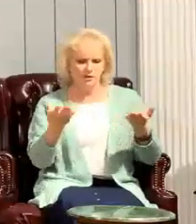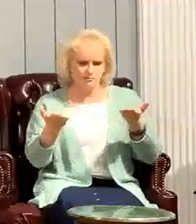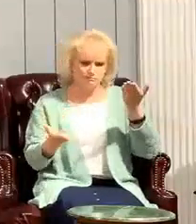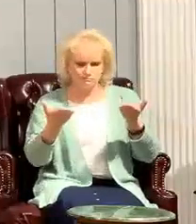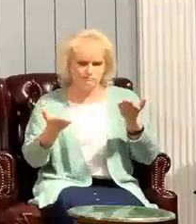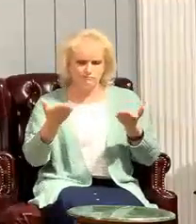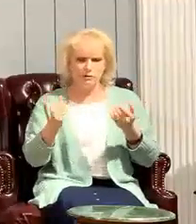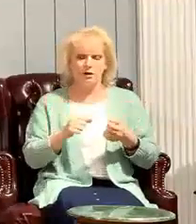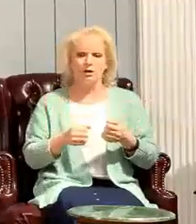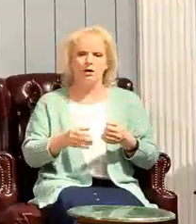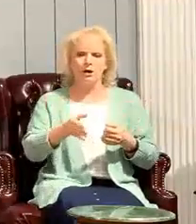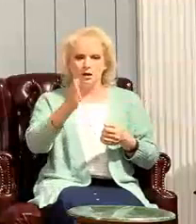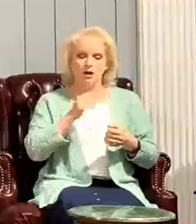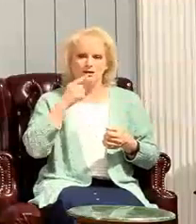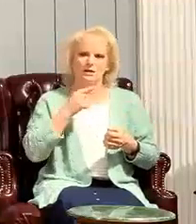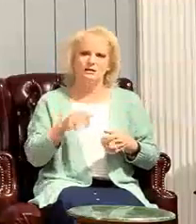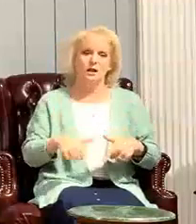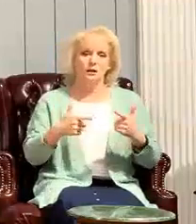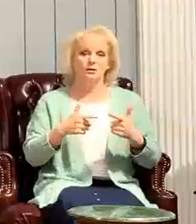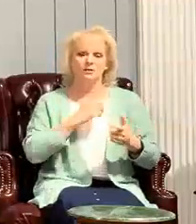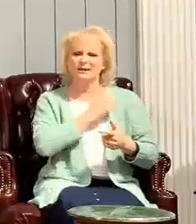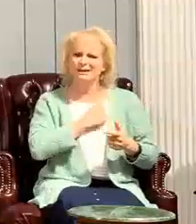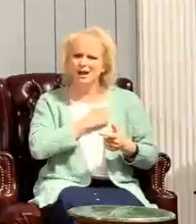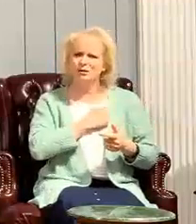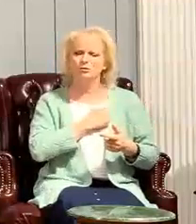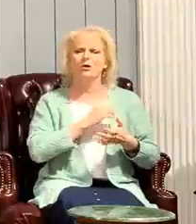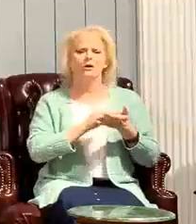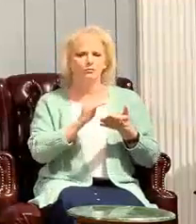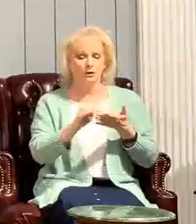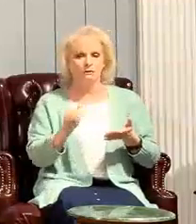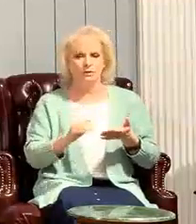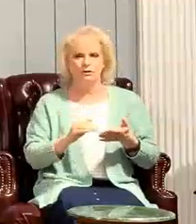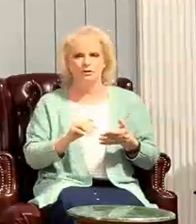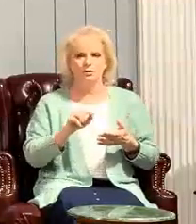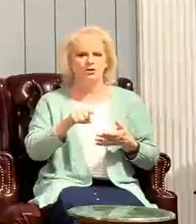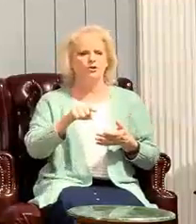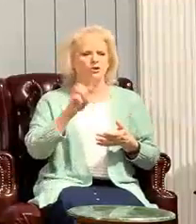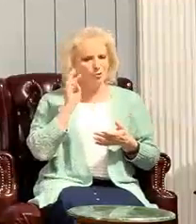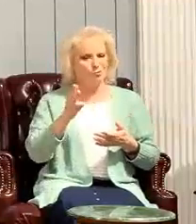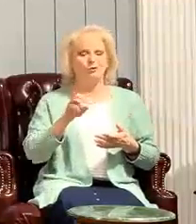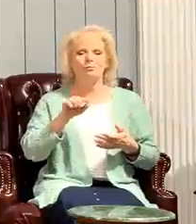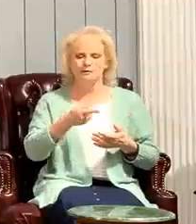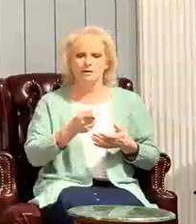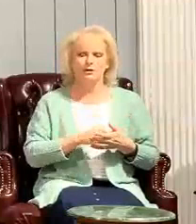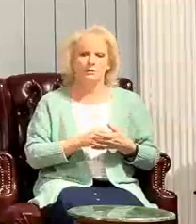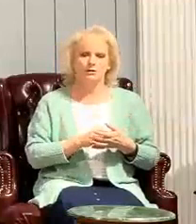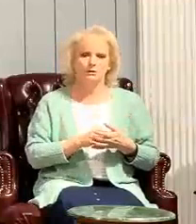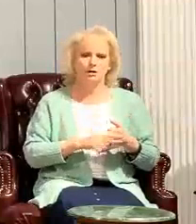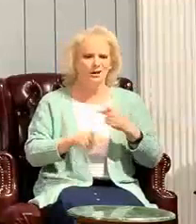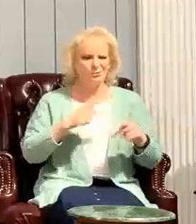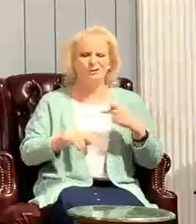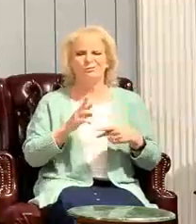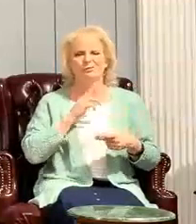said, here's what you do, is you live in the attitude of forgiveness. You're going to be offended. People are going to offend you. People are people. Have you figured